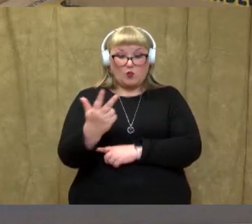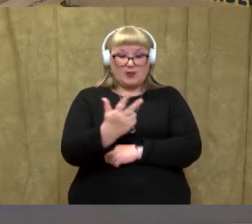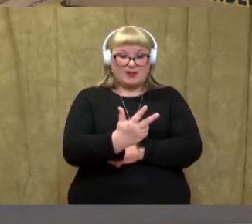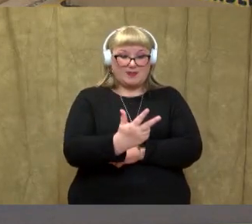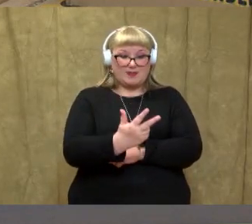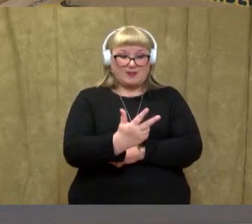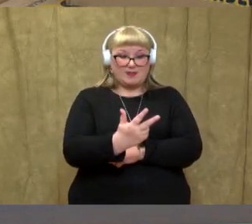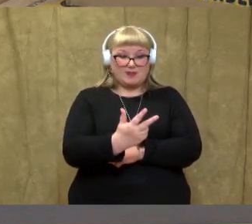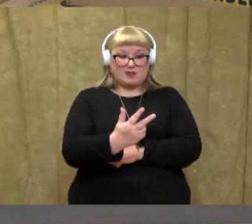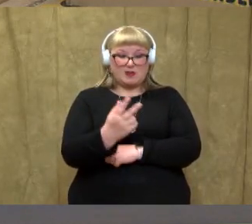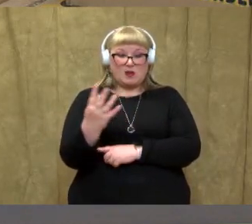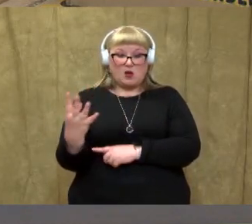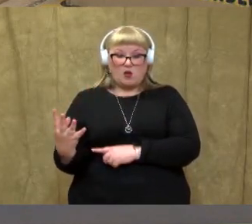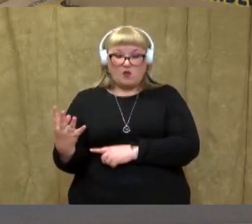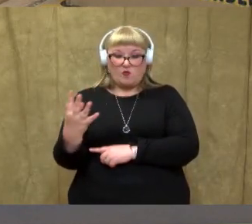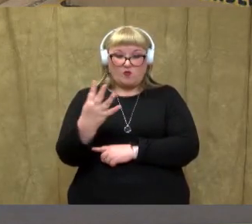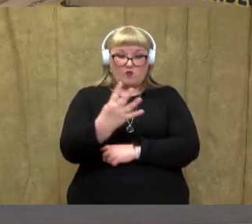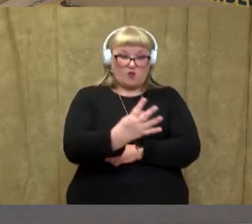3,